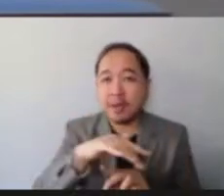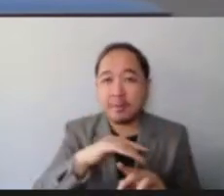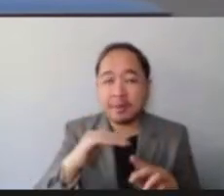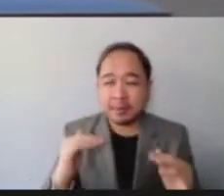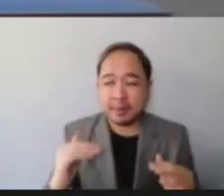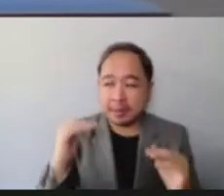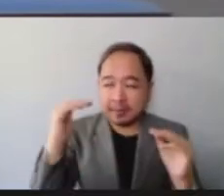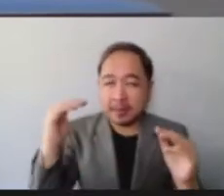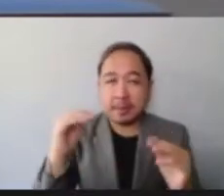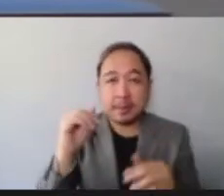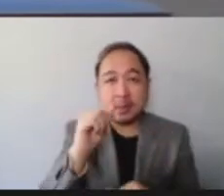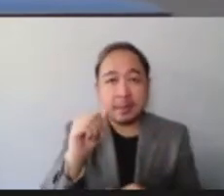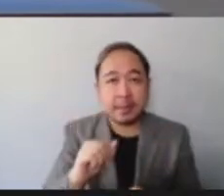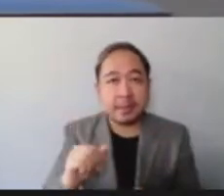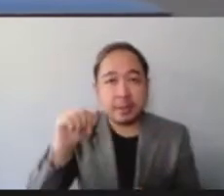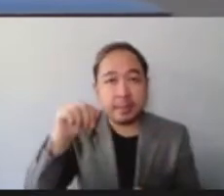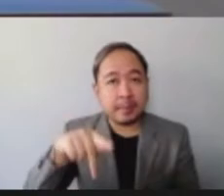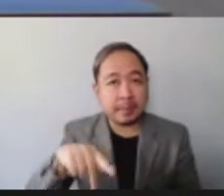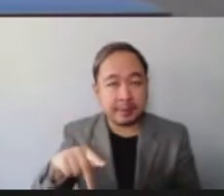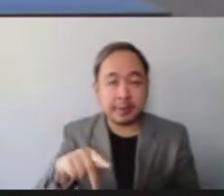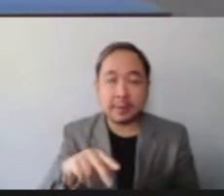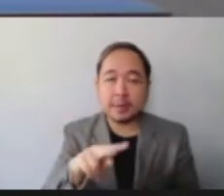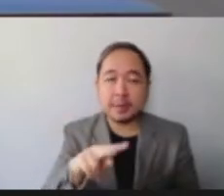Asia and the Pacific 2017.